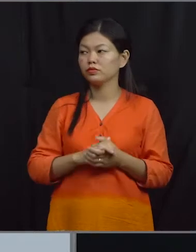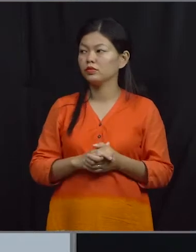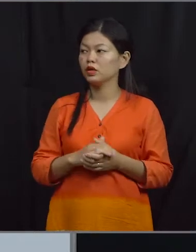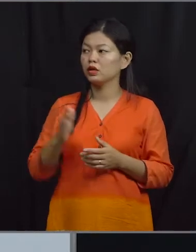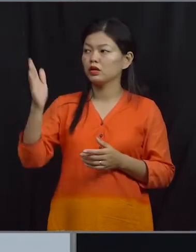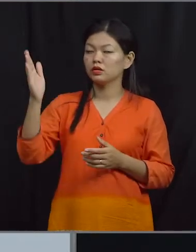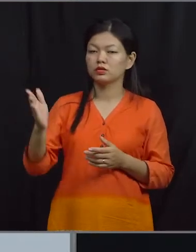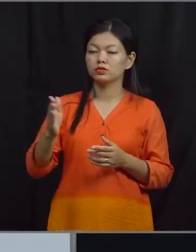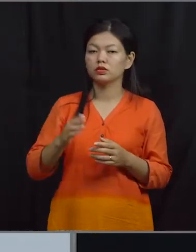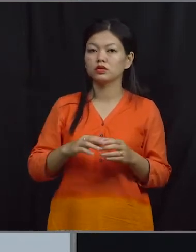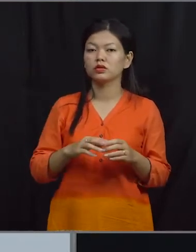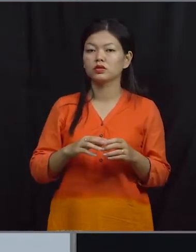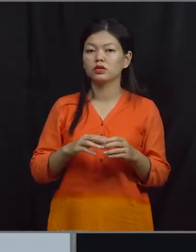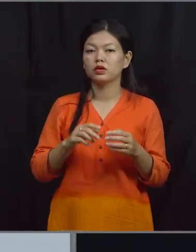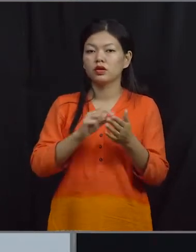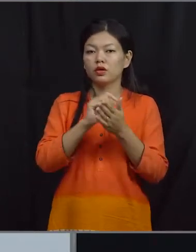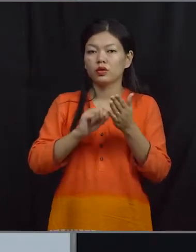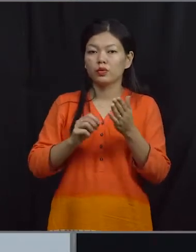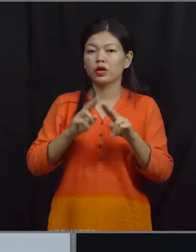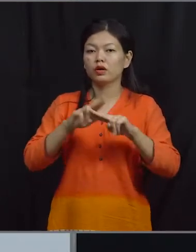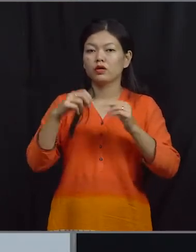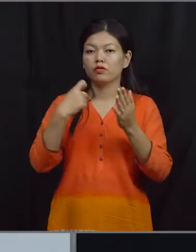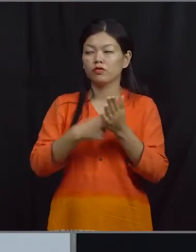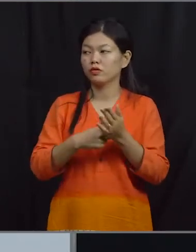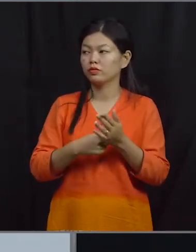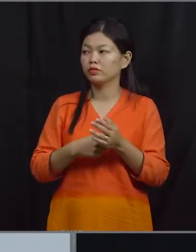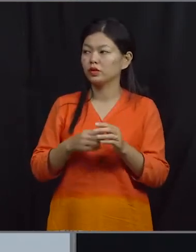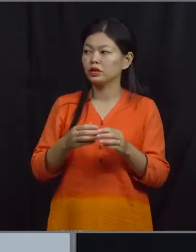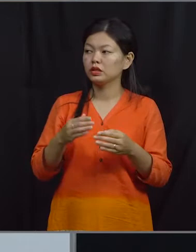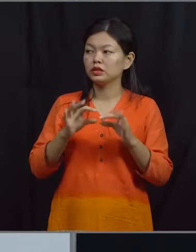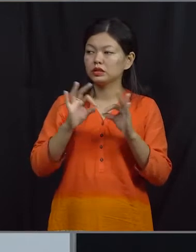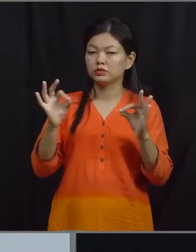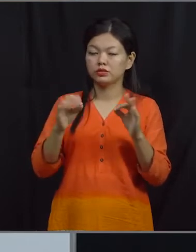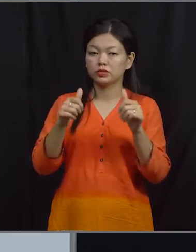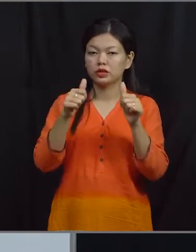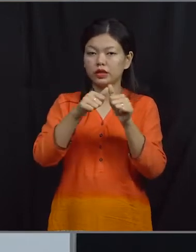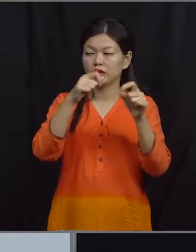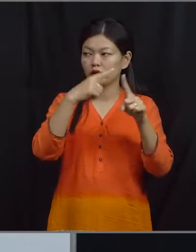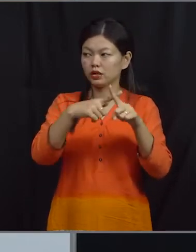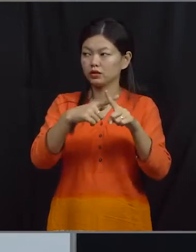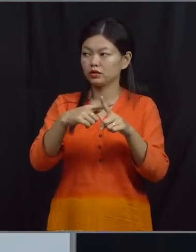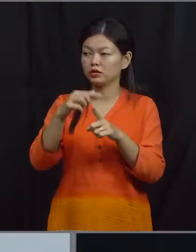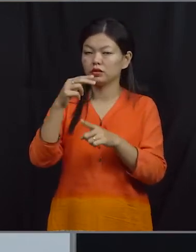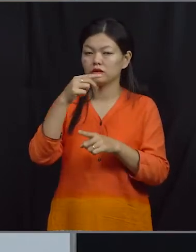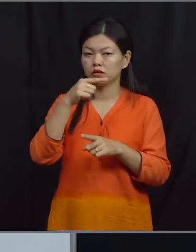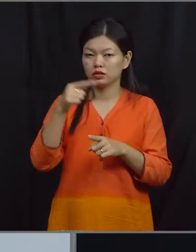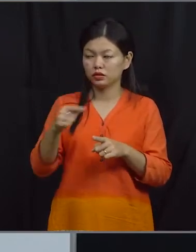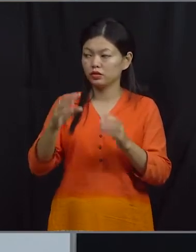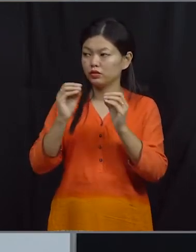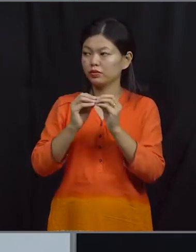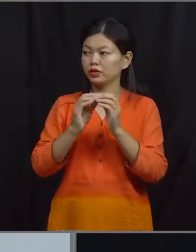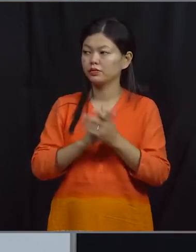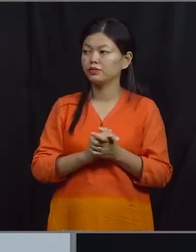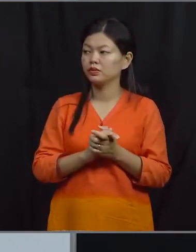in the form ax equal to b, right, where A is the